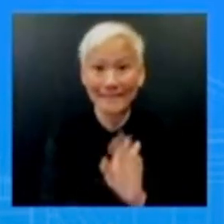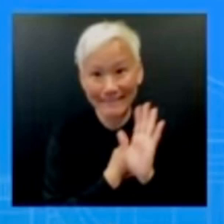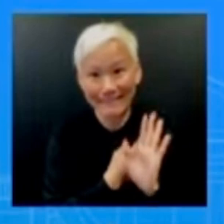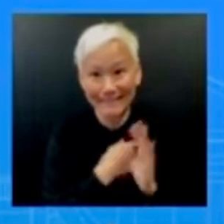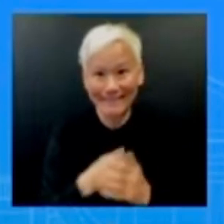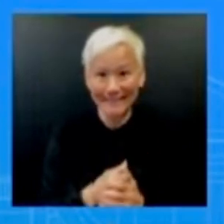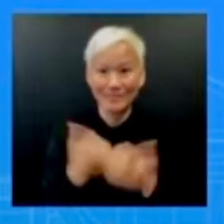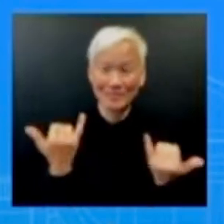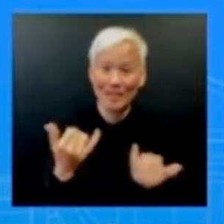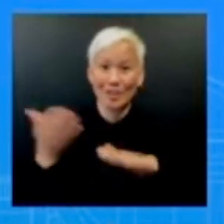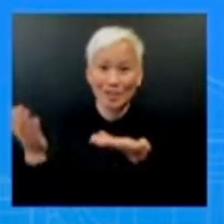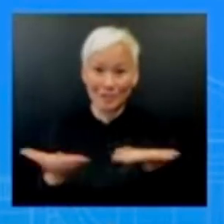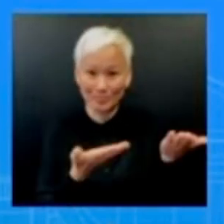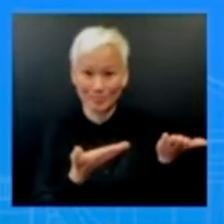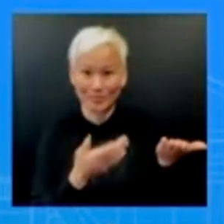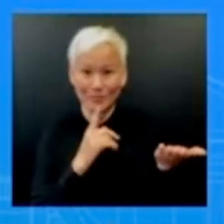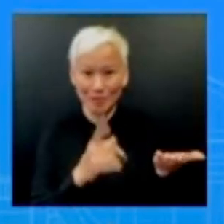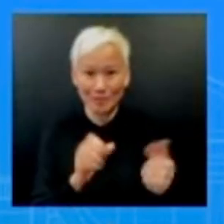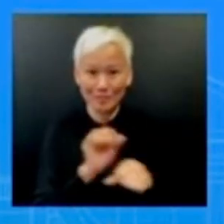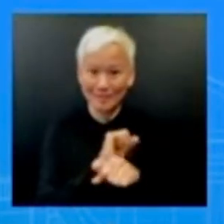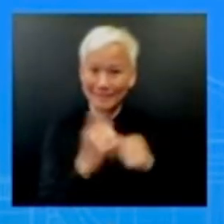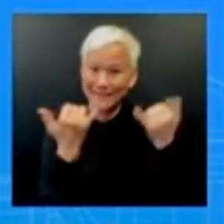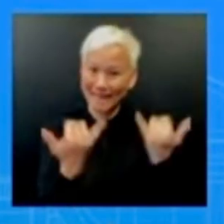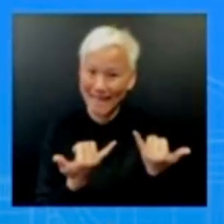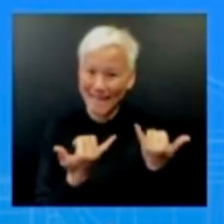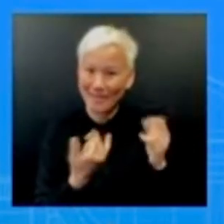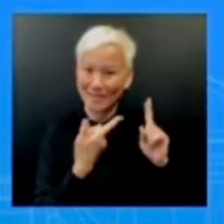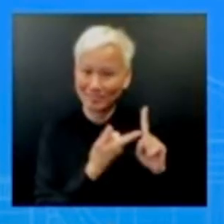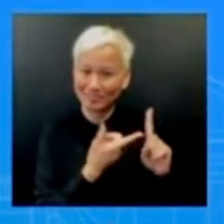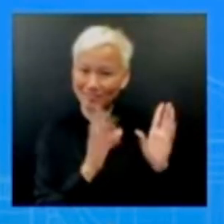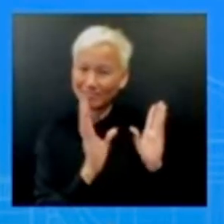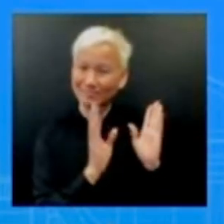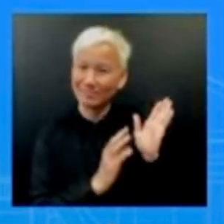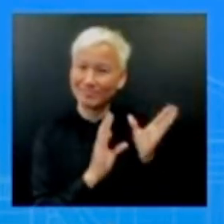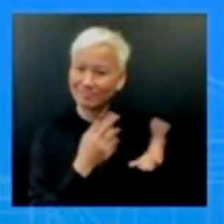Thank you so much. Thank you. Thank you, guys. Thank you so much. Thank you, guys.